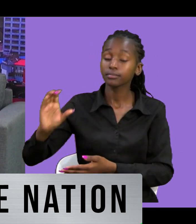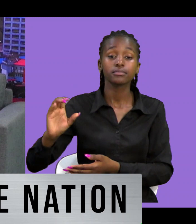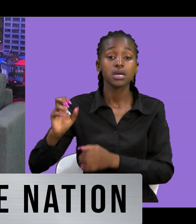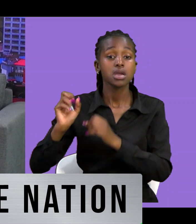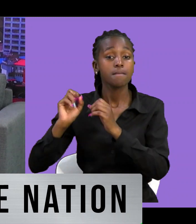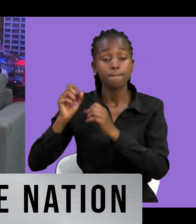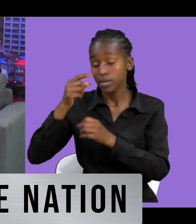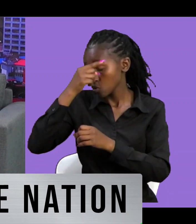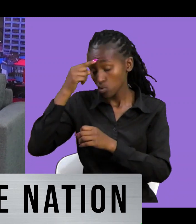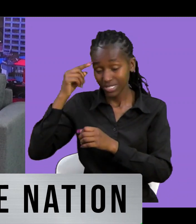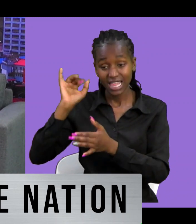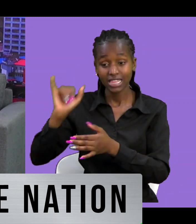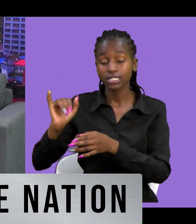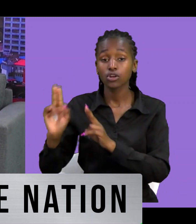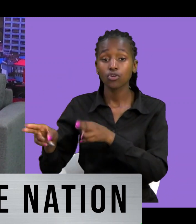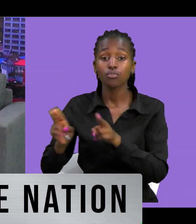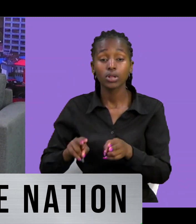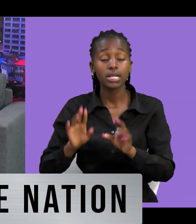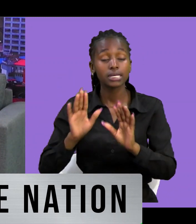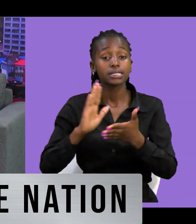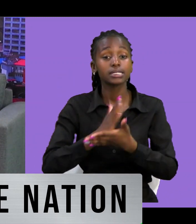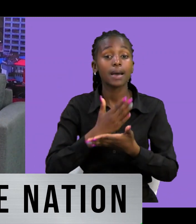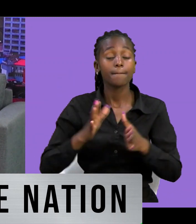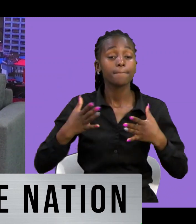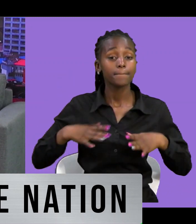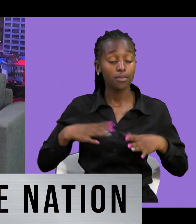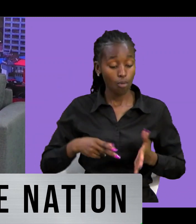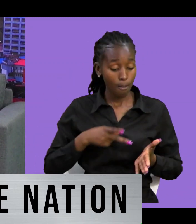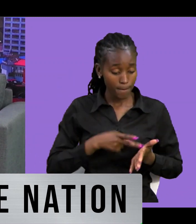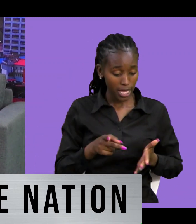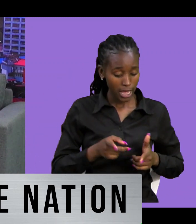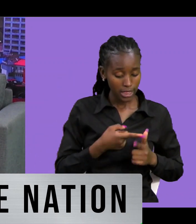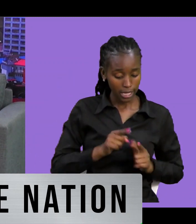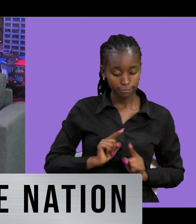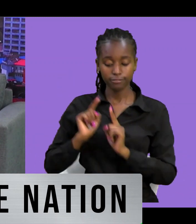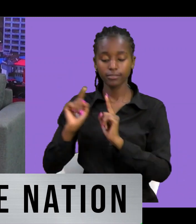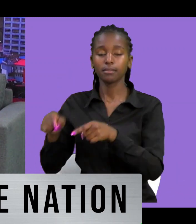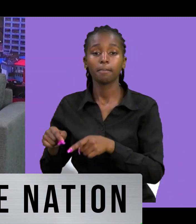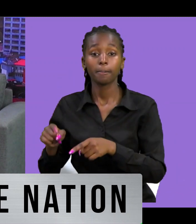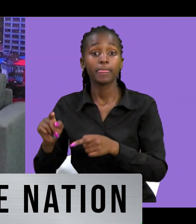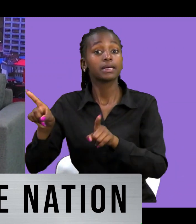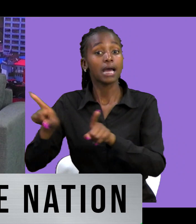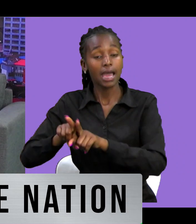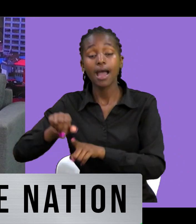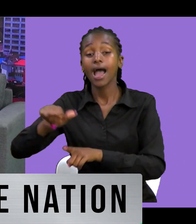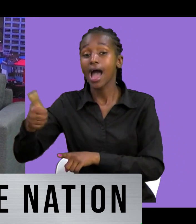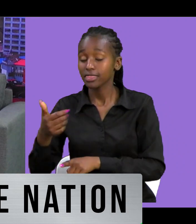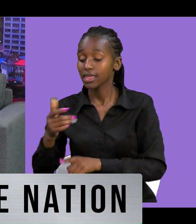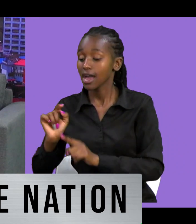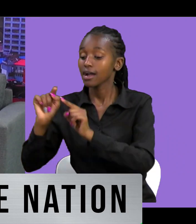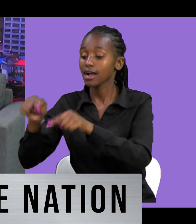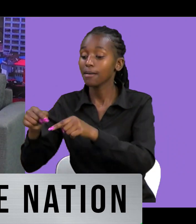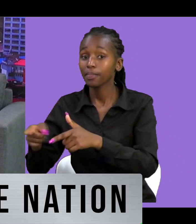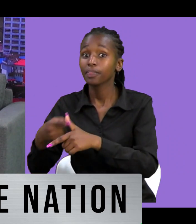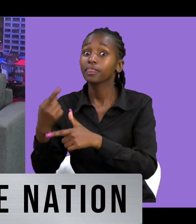is normally there. There are some people who are paid to attend, and there are some people who will attend voluntarily. So people are paid